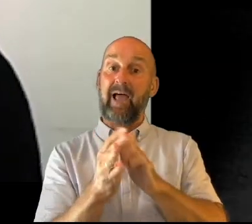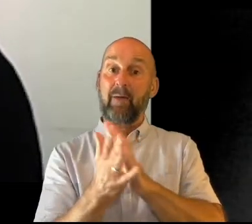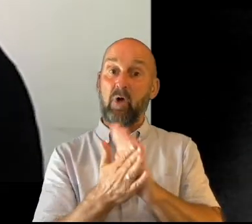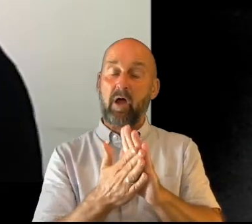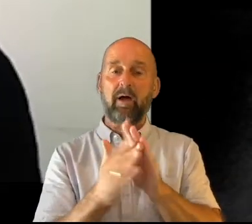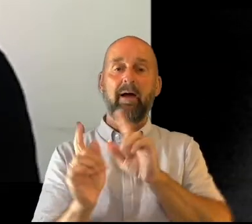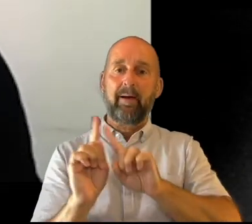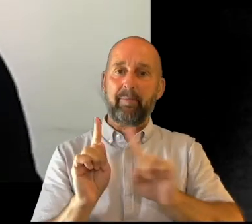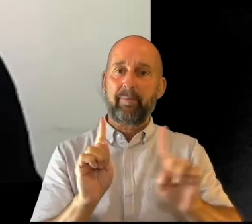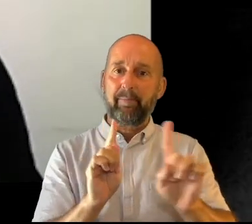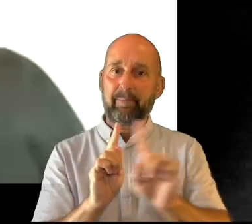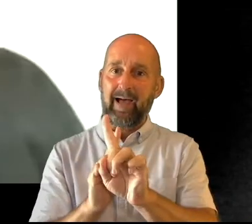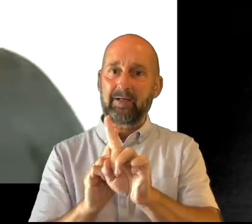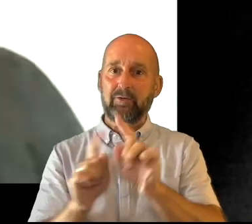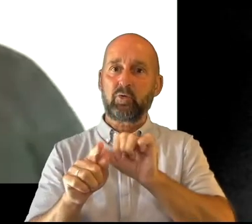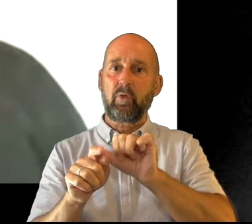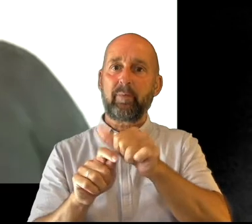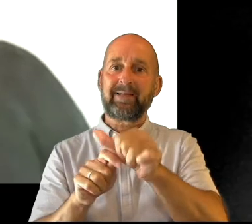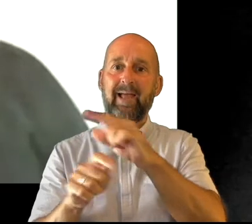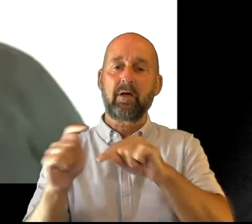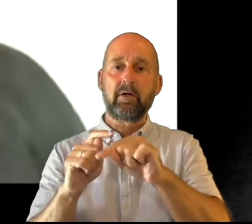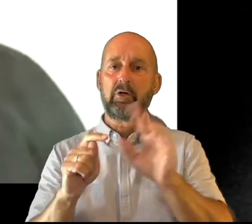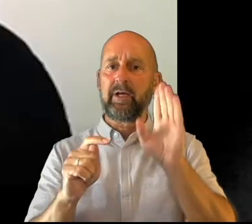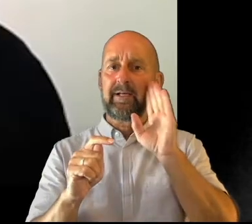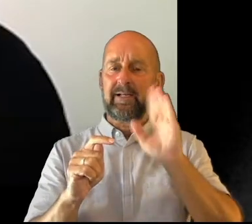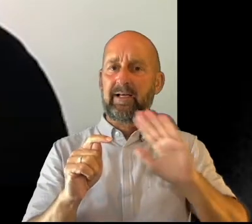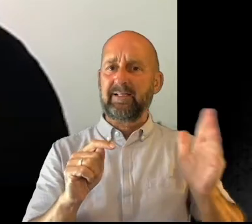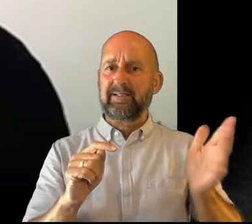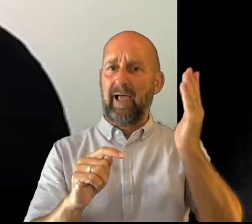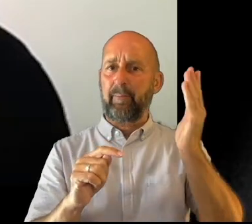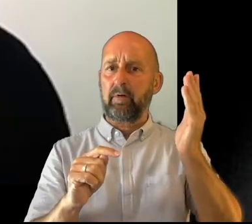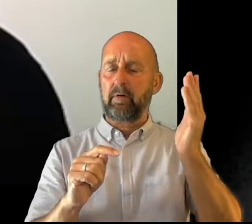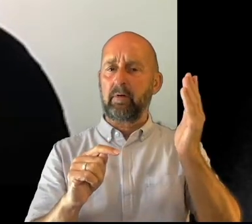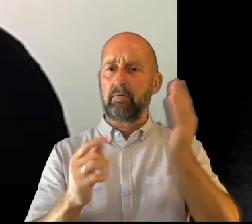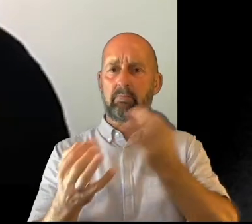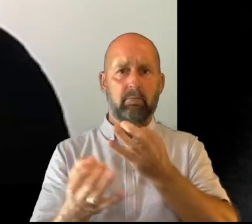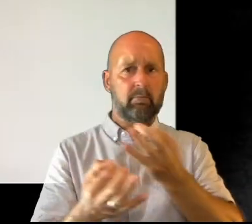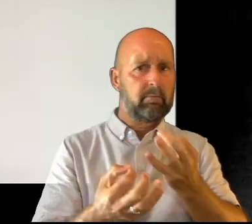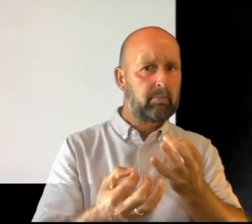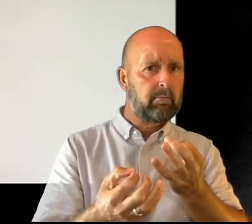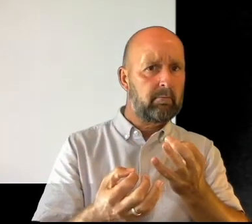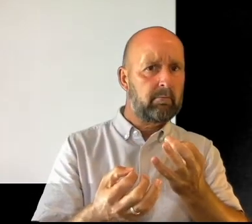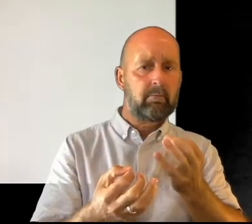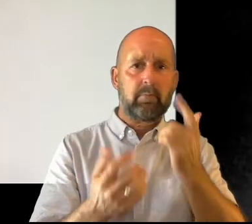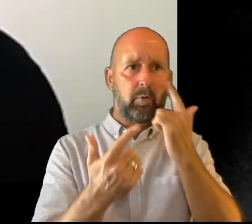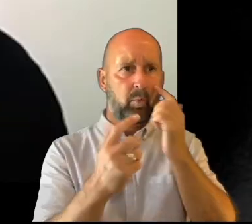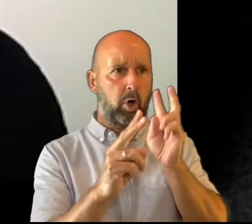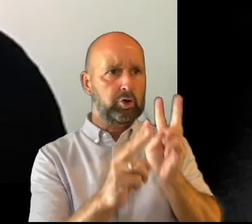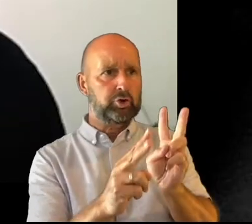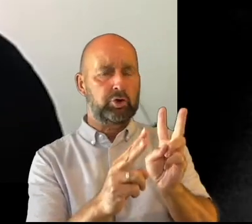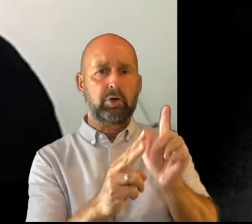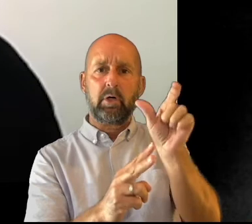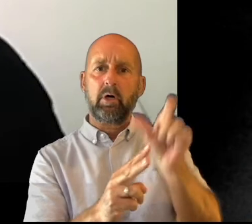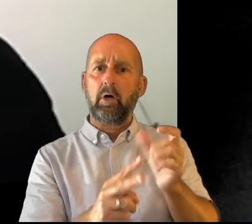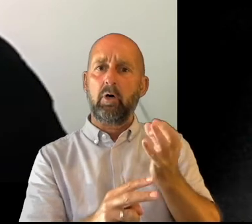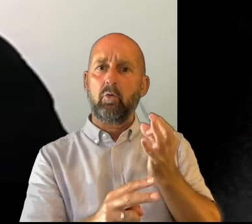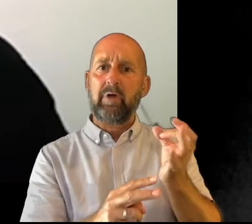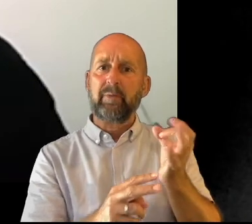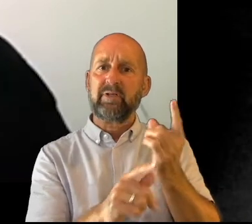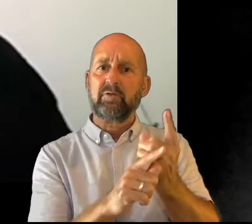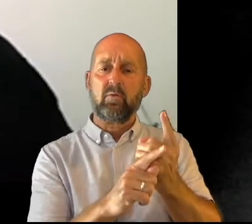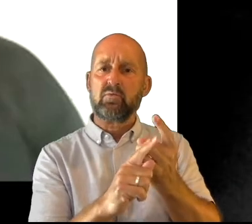head back to the potato cellar, but she hears a slap. That pulls her interest back. She watches, sees representative